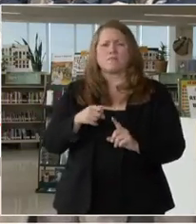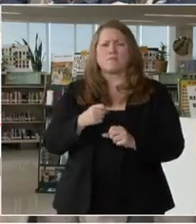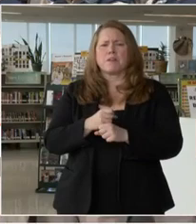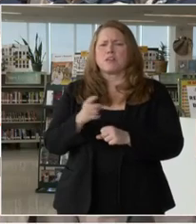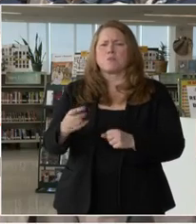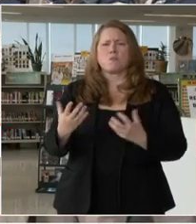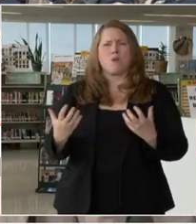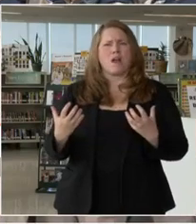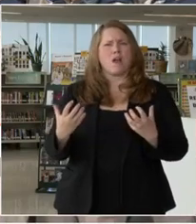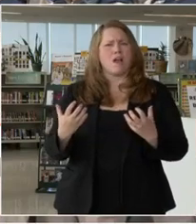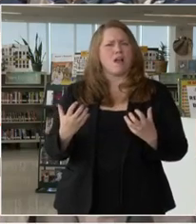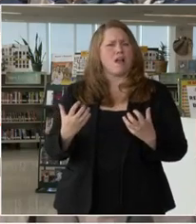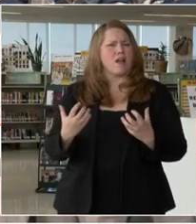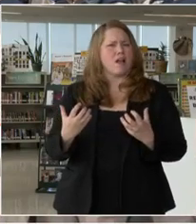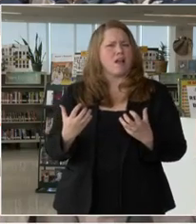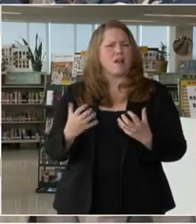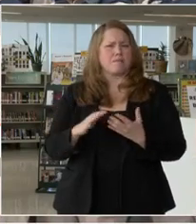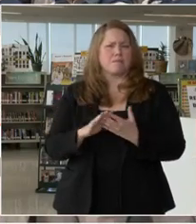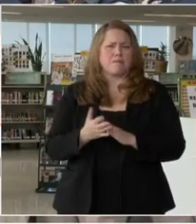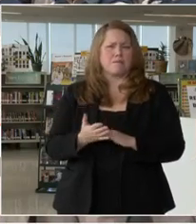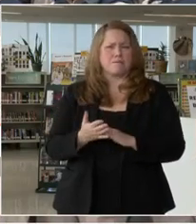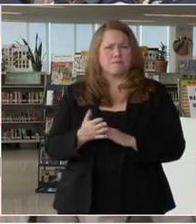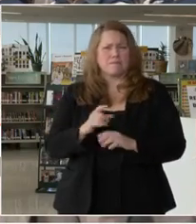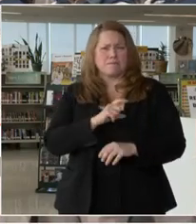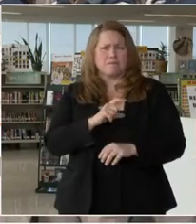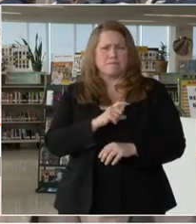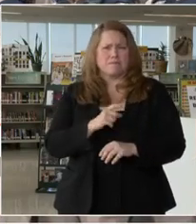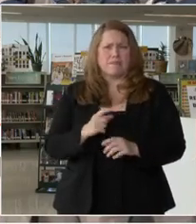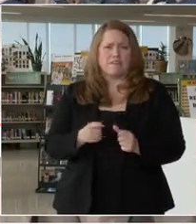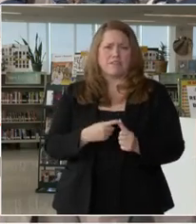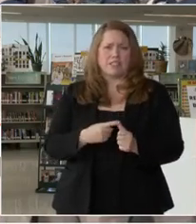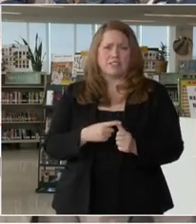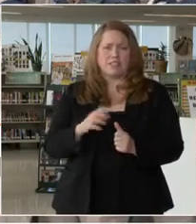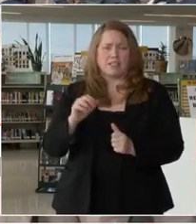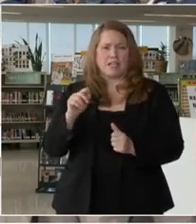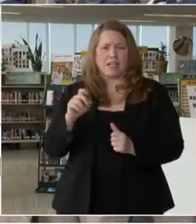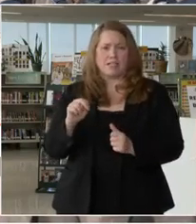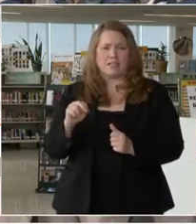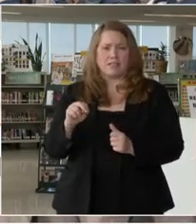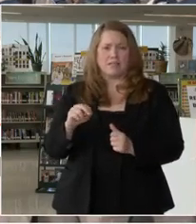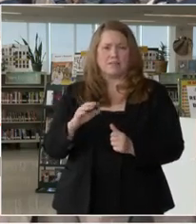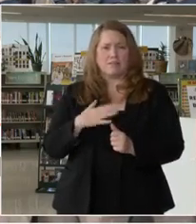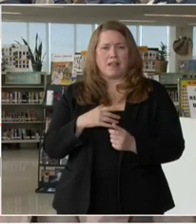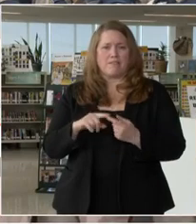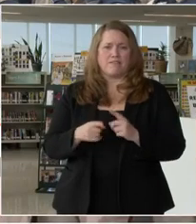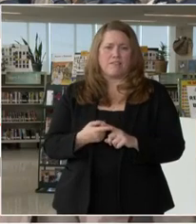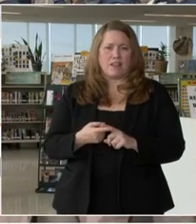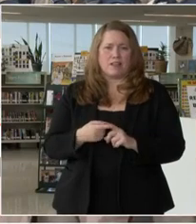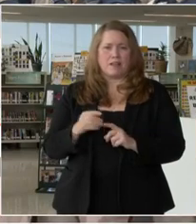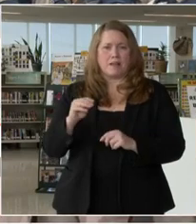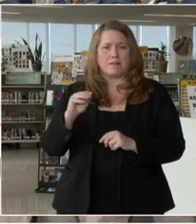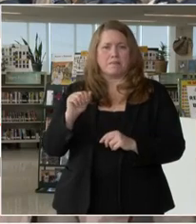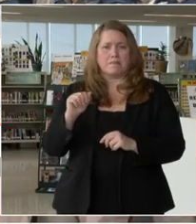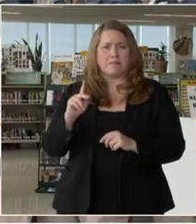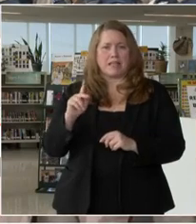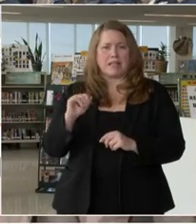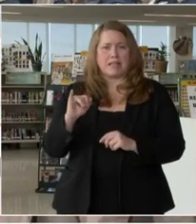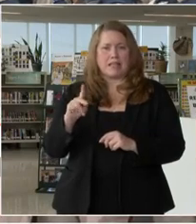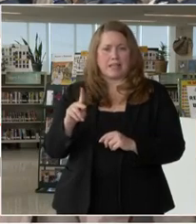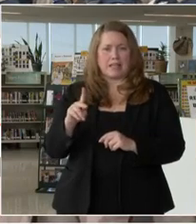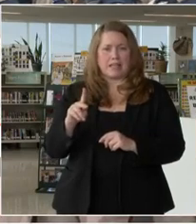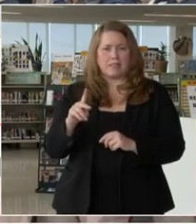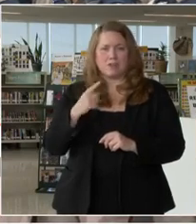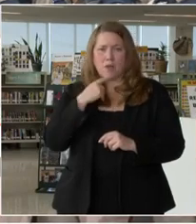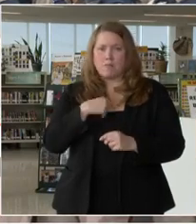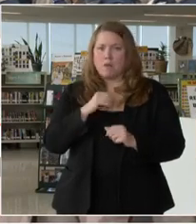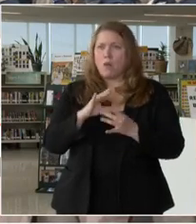first, it was Cadet Malik Loggins. He the one who referred me to this program. He had told me all the great things that the